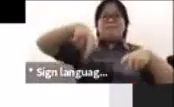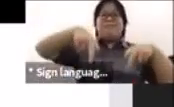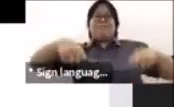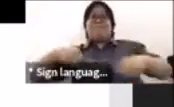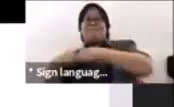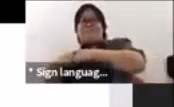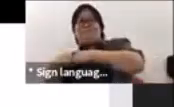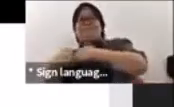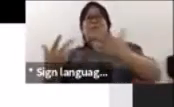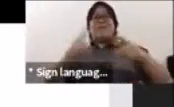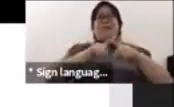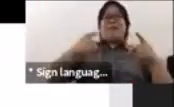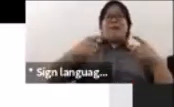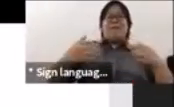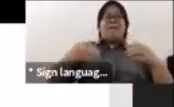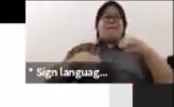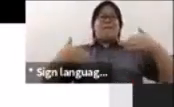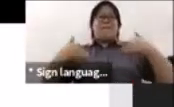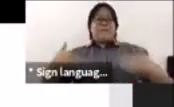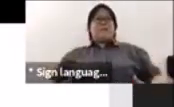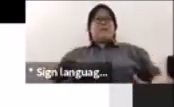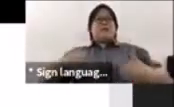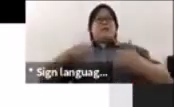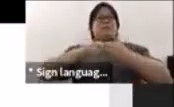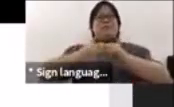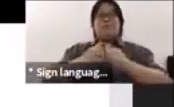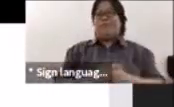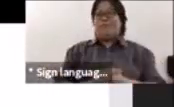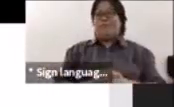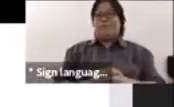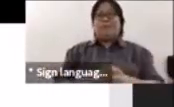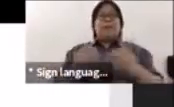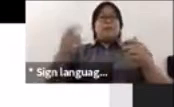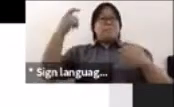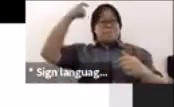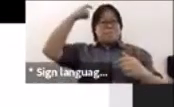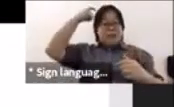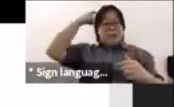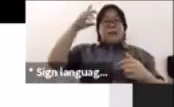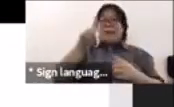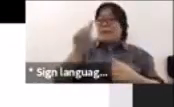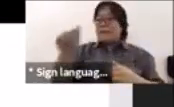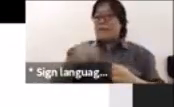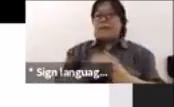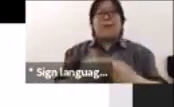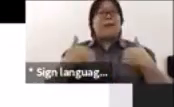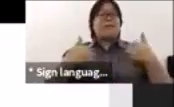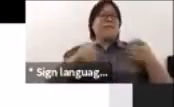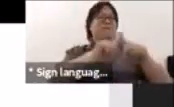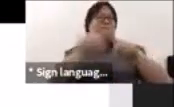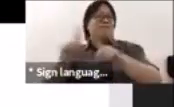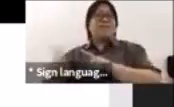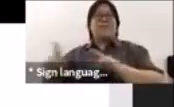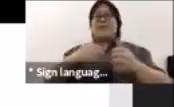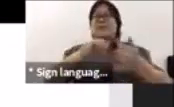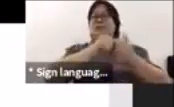of a physical structural issue. But the person with mental disability, they have some different kind of a issue. So one